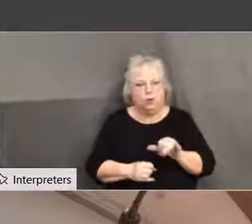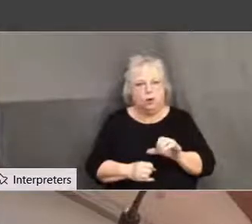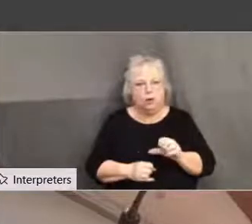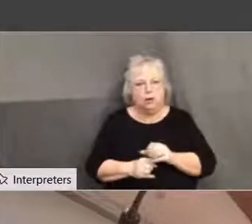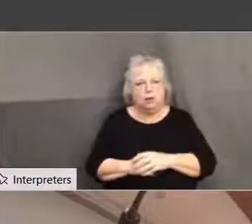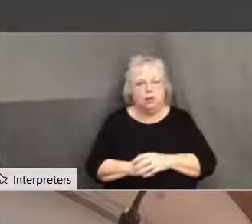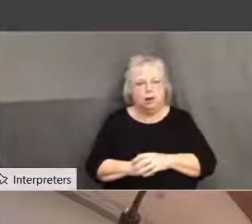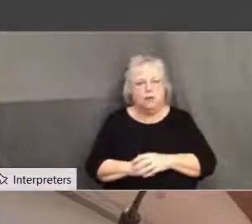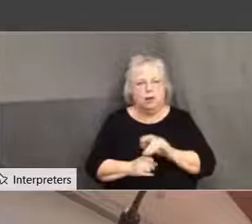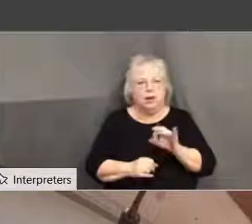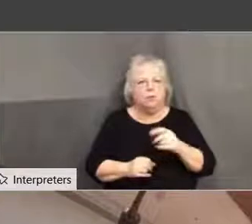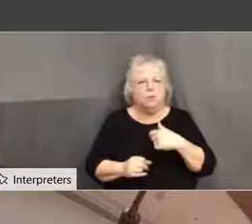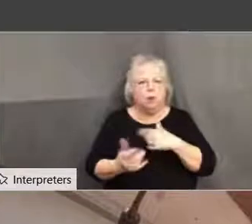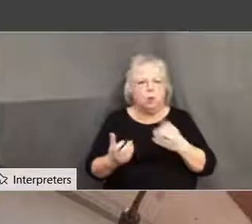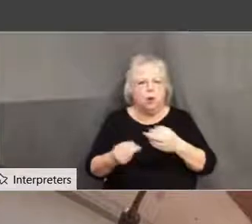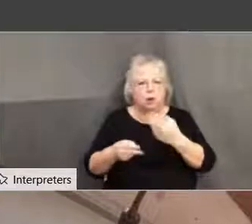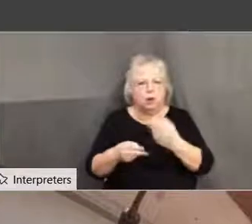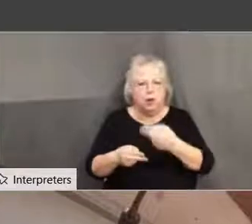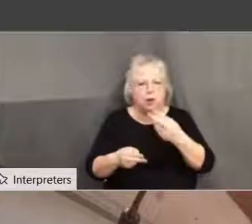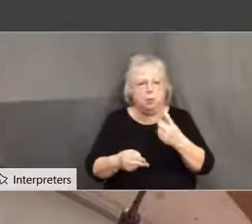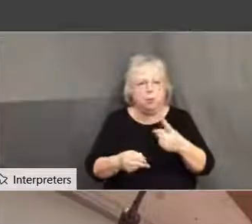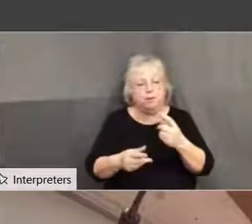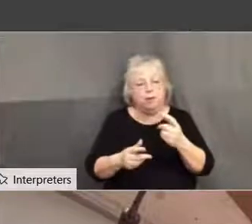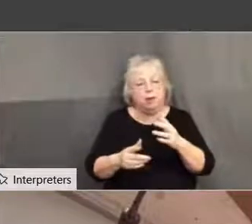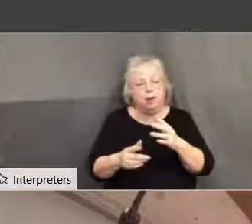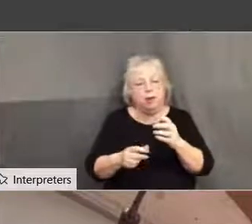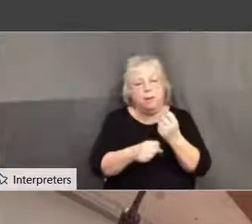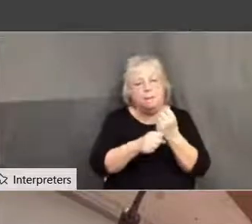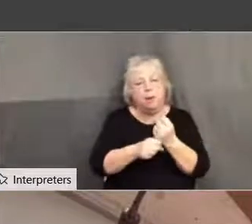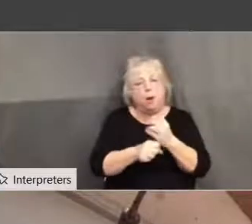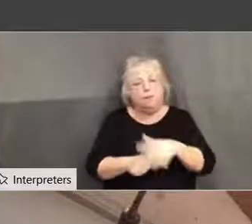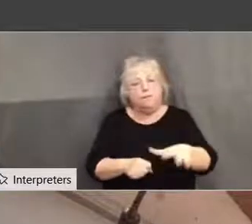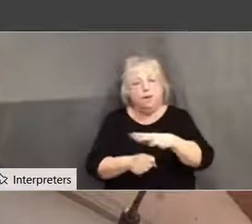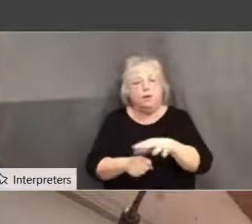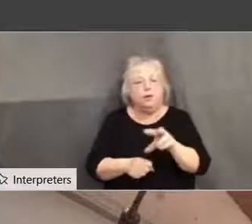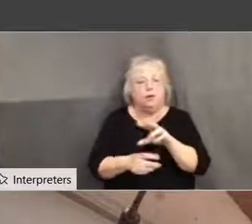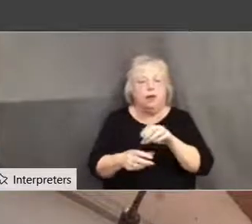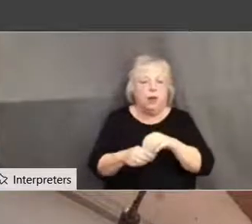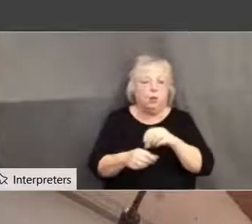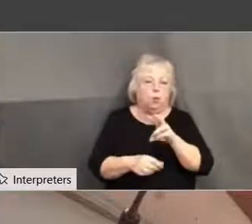if we wanted to name one of the ball fields at West Central after